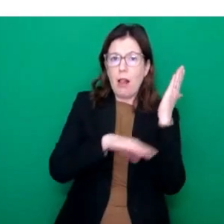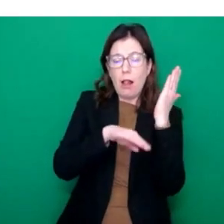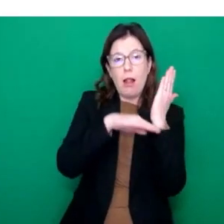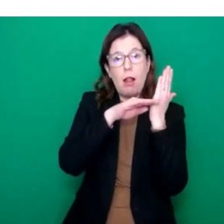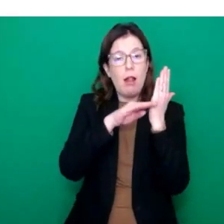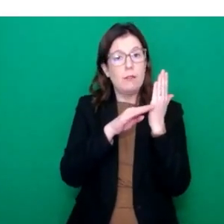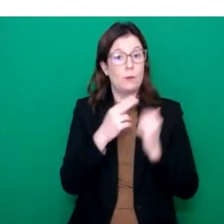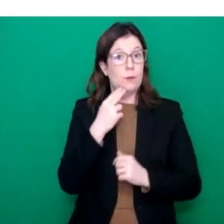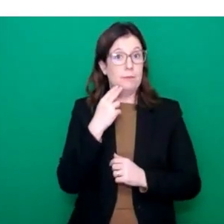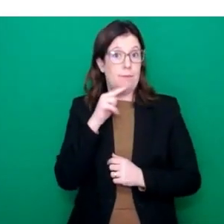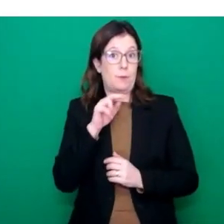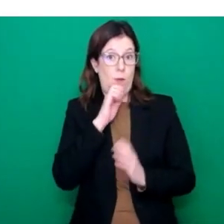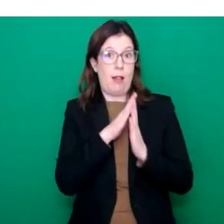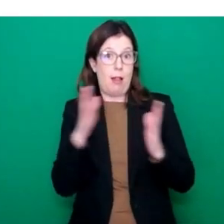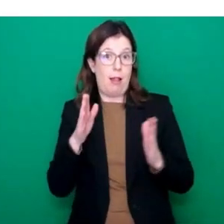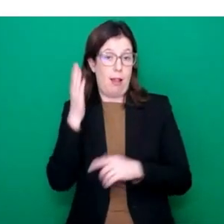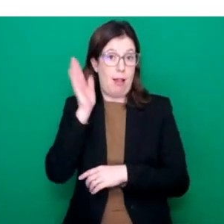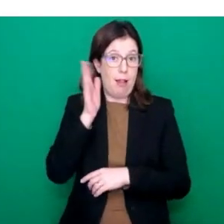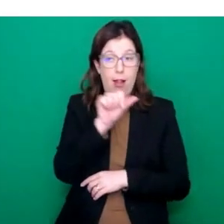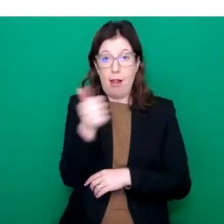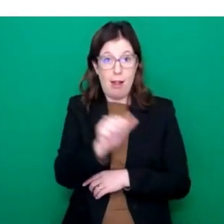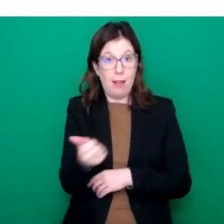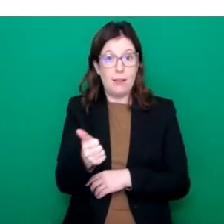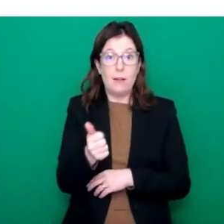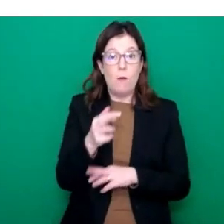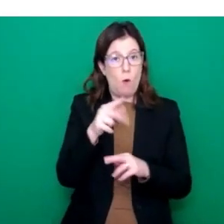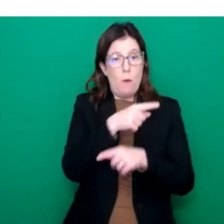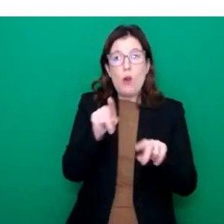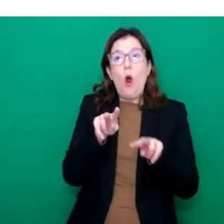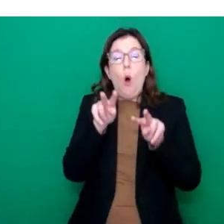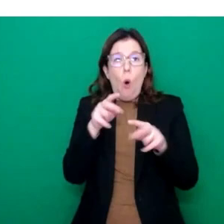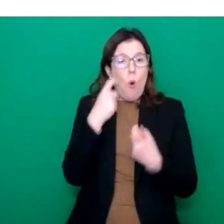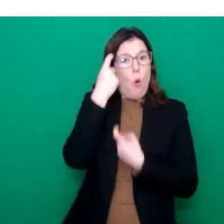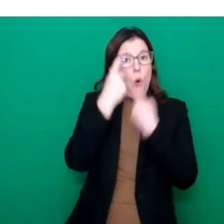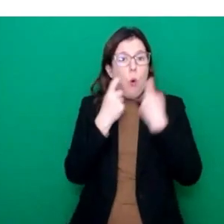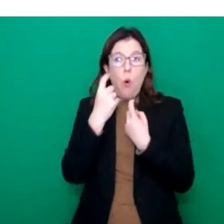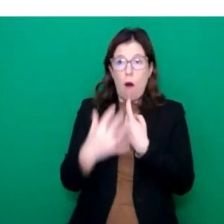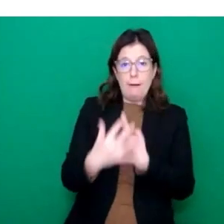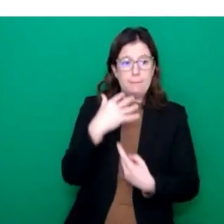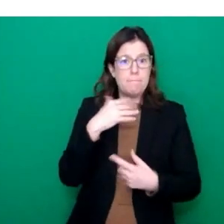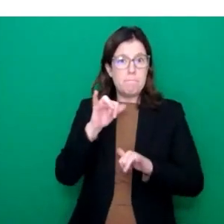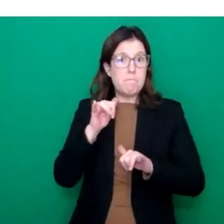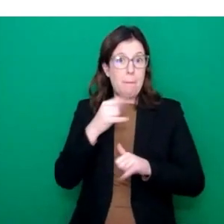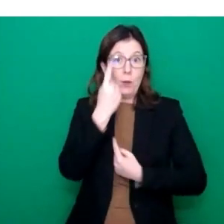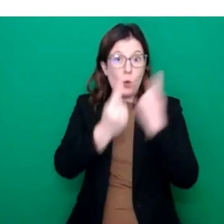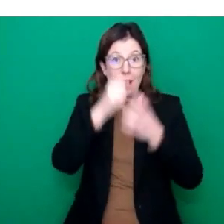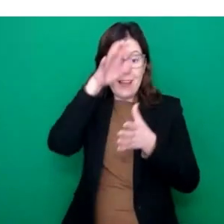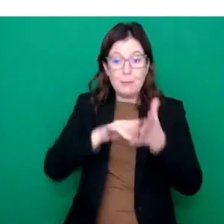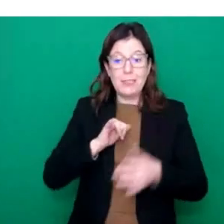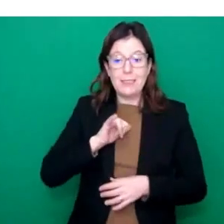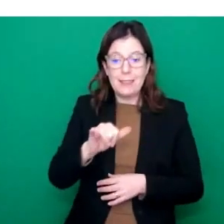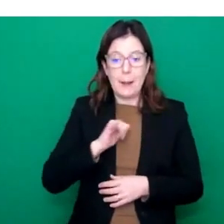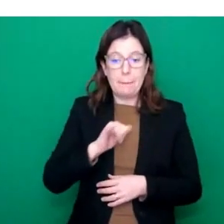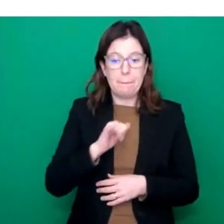bulk of the session today. We really hope that you find that thought-provoking and stimulating, maybe resonates with some of your own experiences and prompts